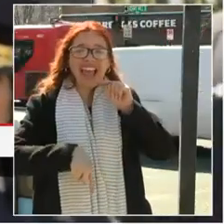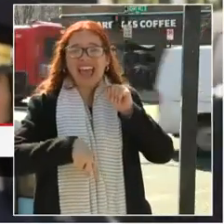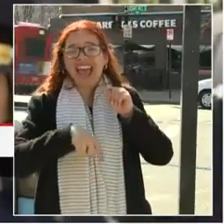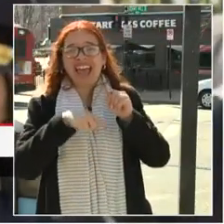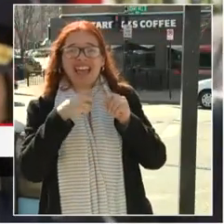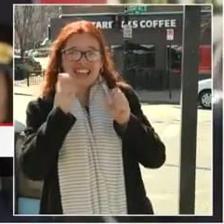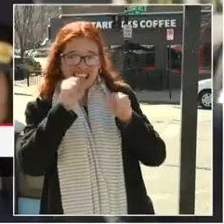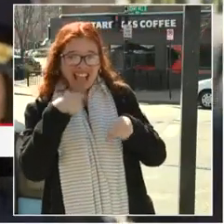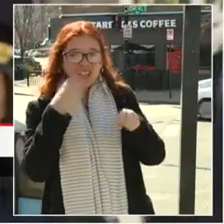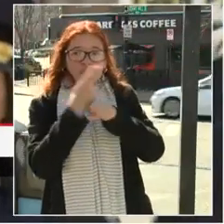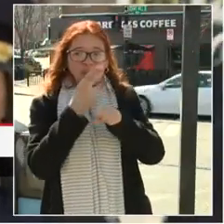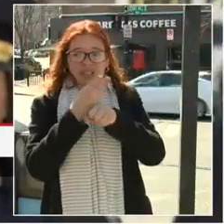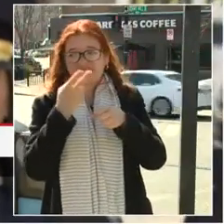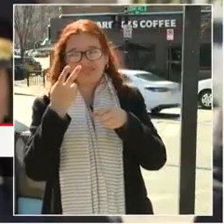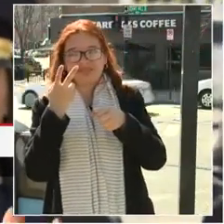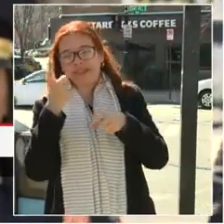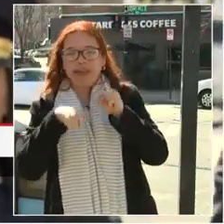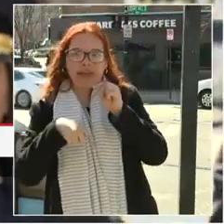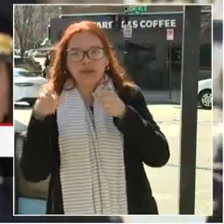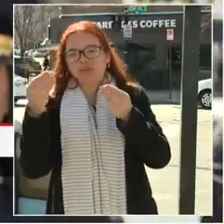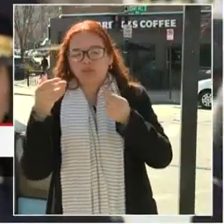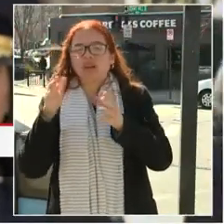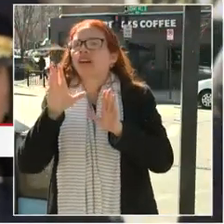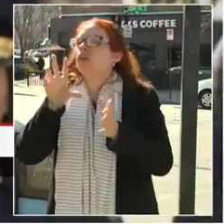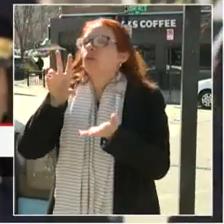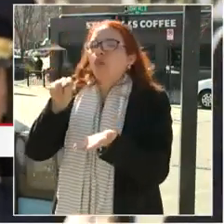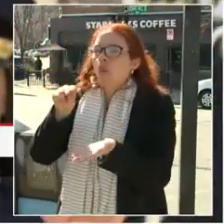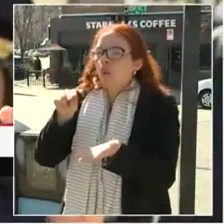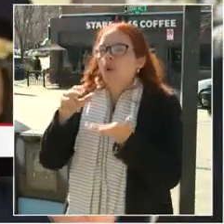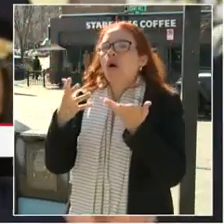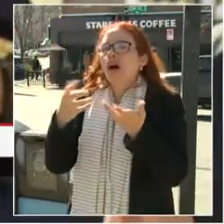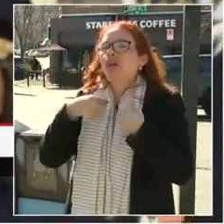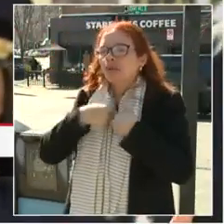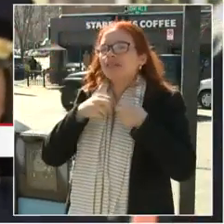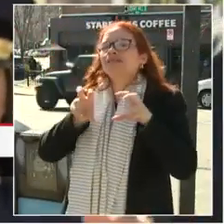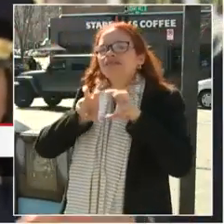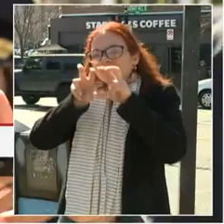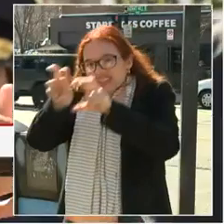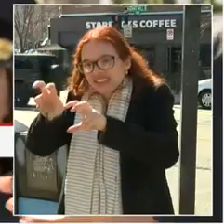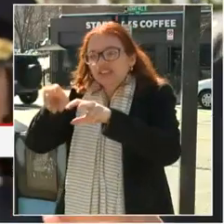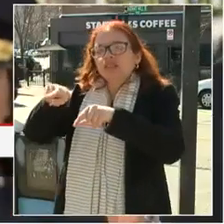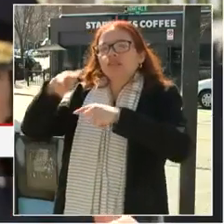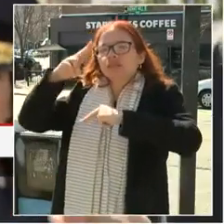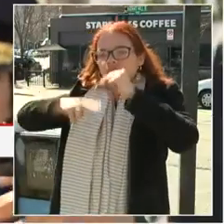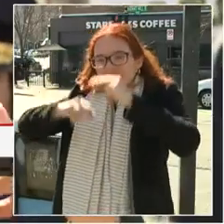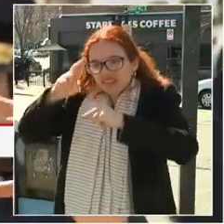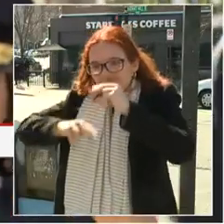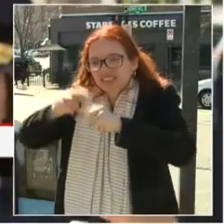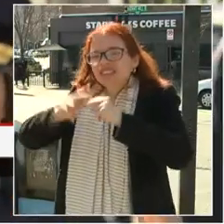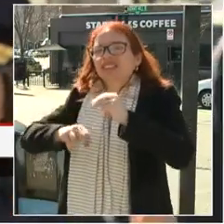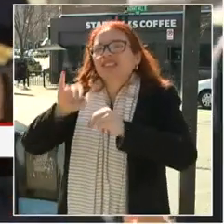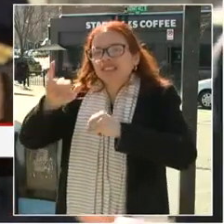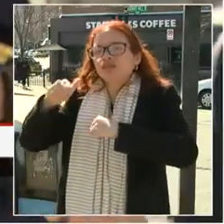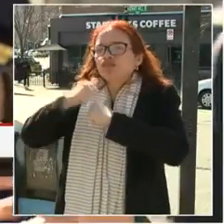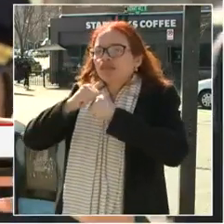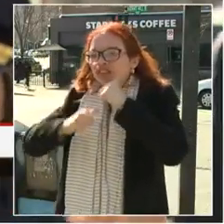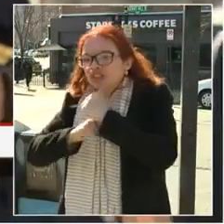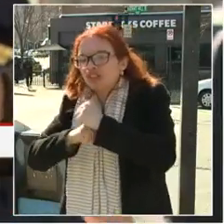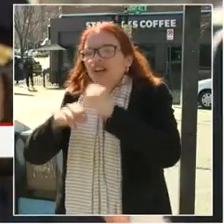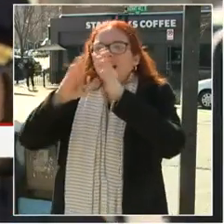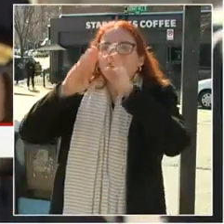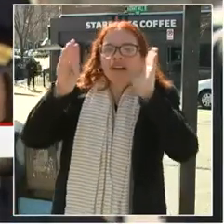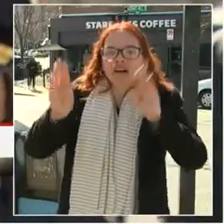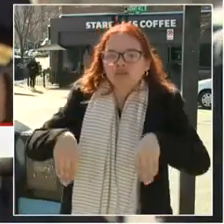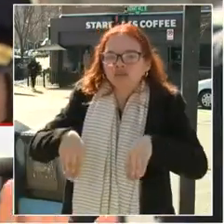That in order to make the type of investments in infrastructure that's needed for housing, commercial development, better park space